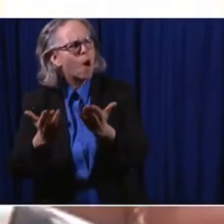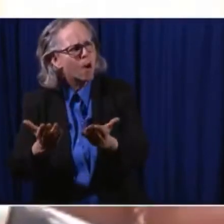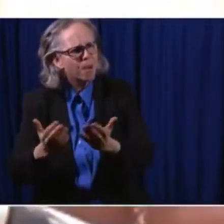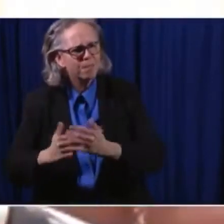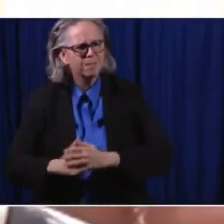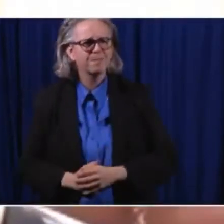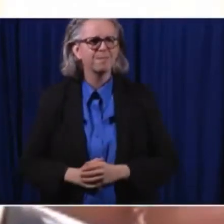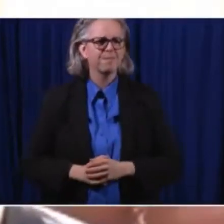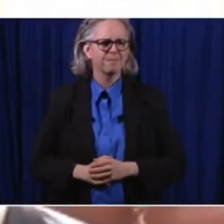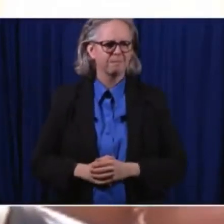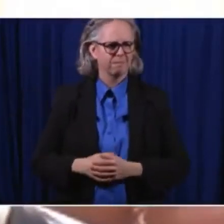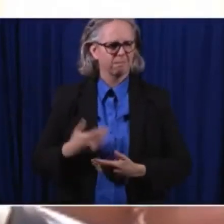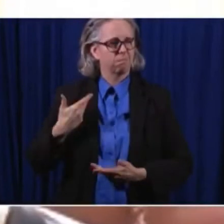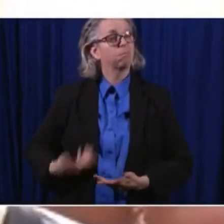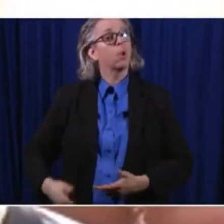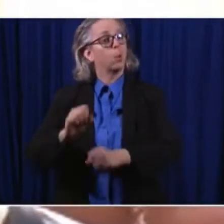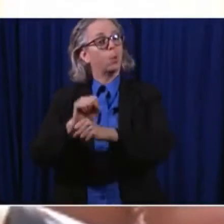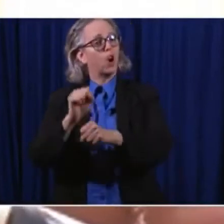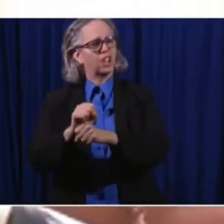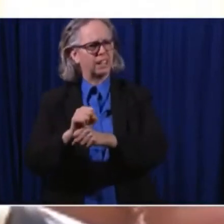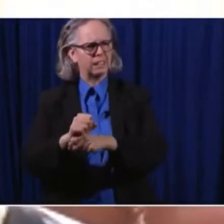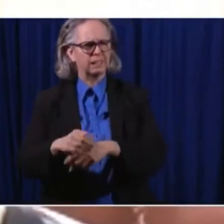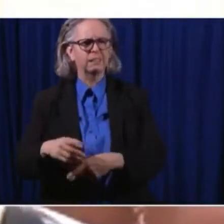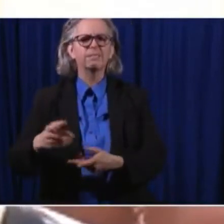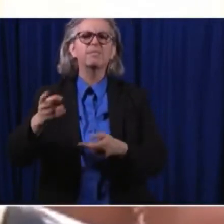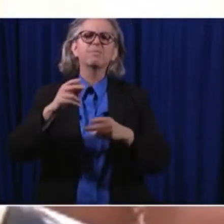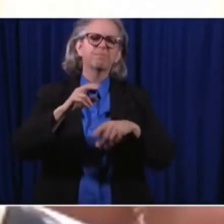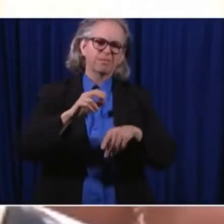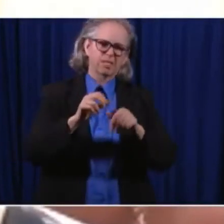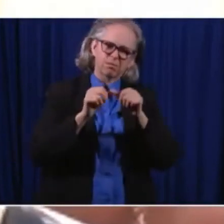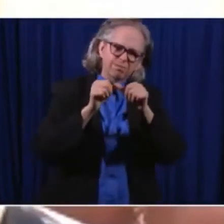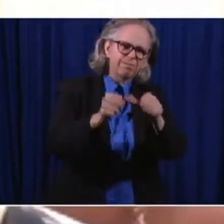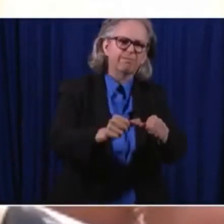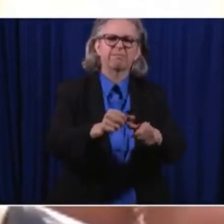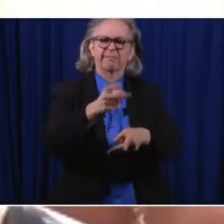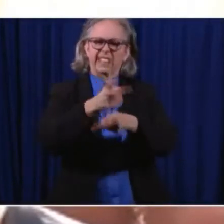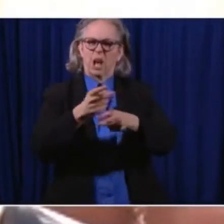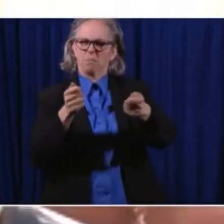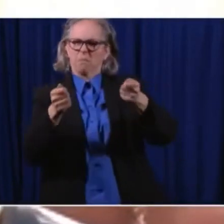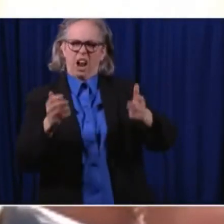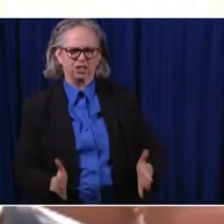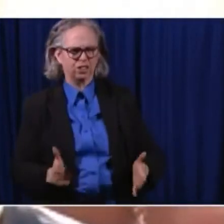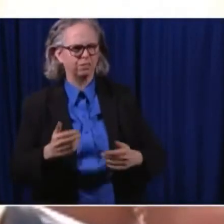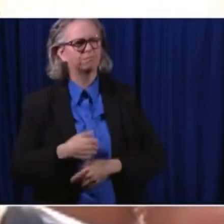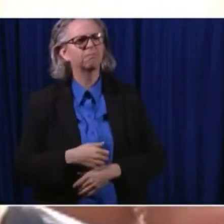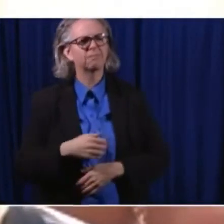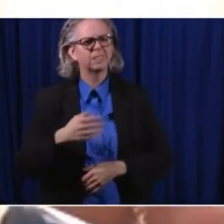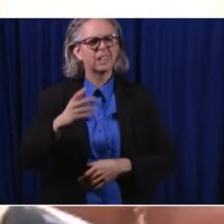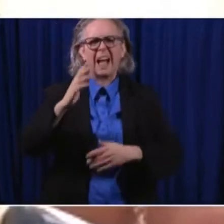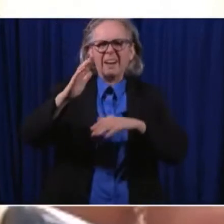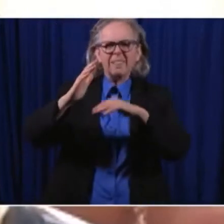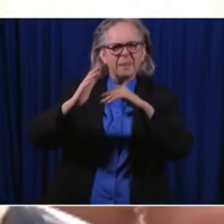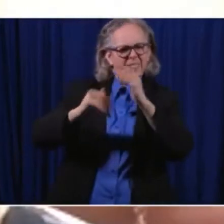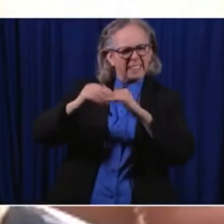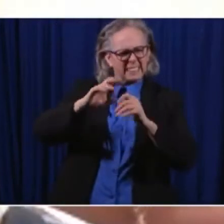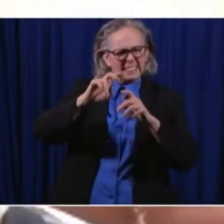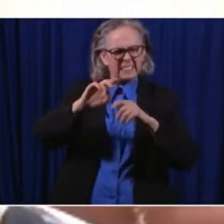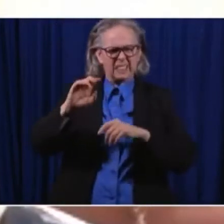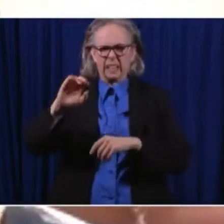the long-term care nurse managers, but I also serve as the facility's infection preventionist. So I do a